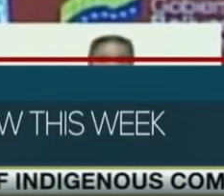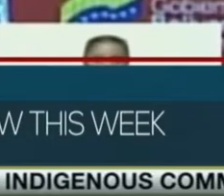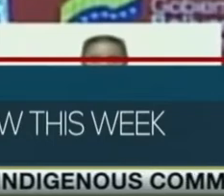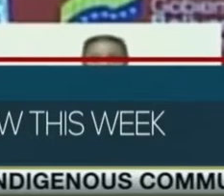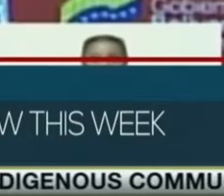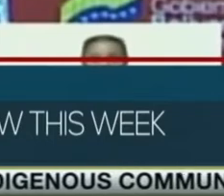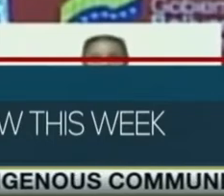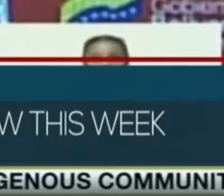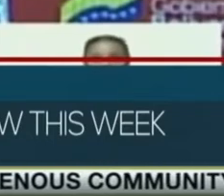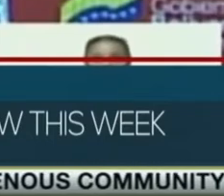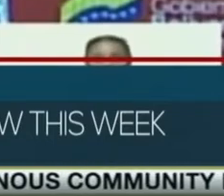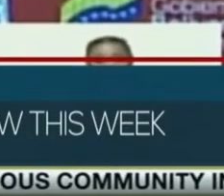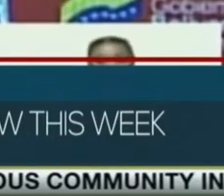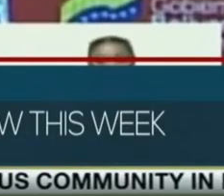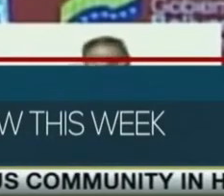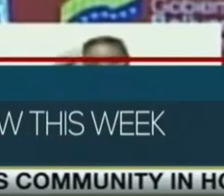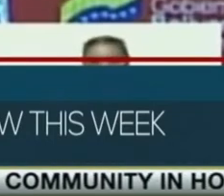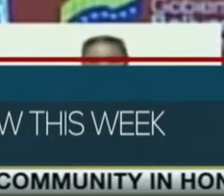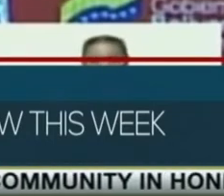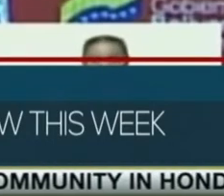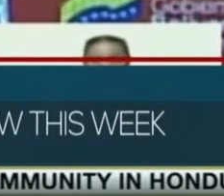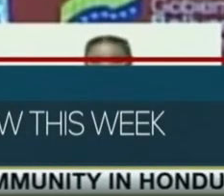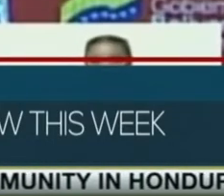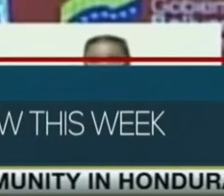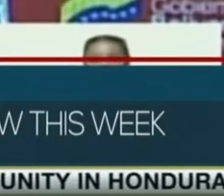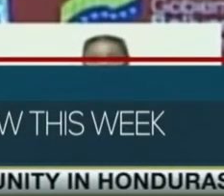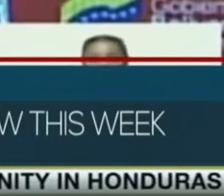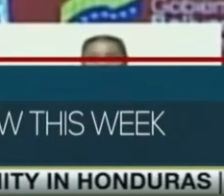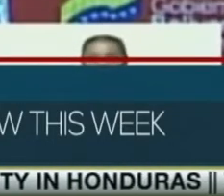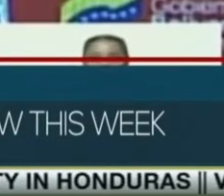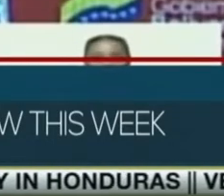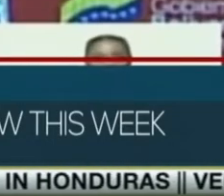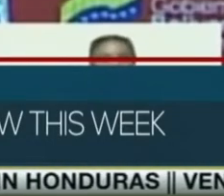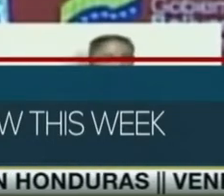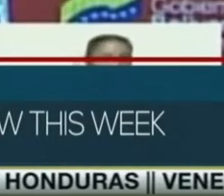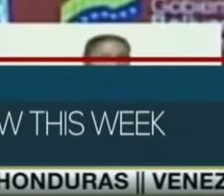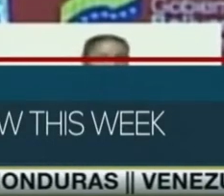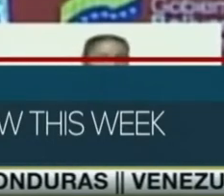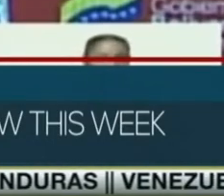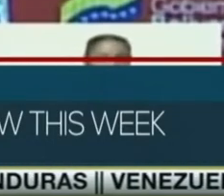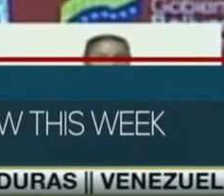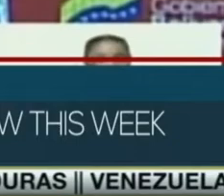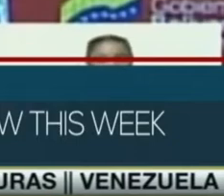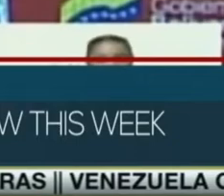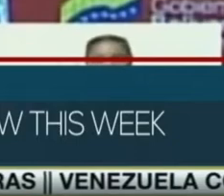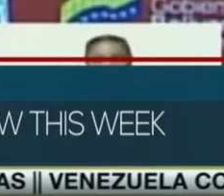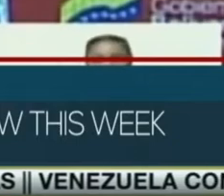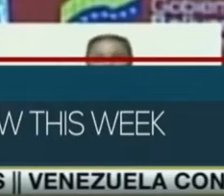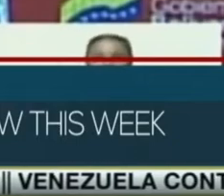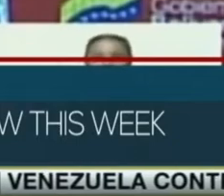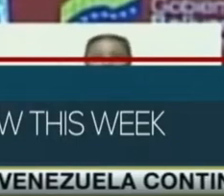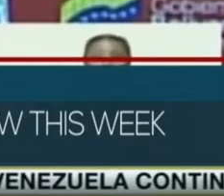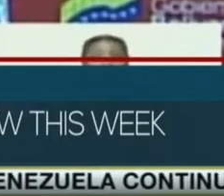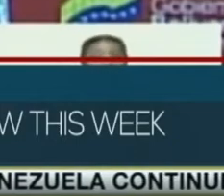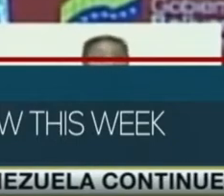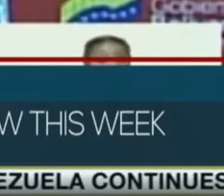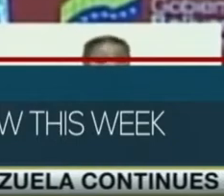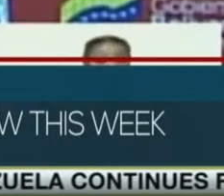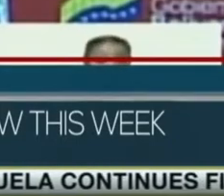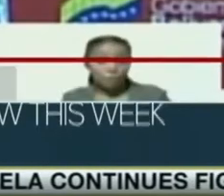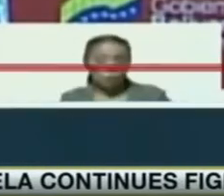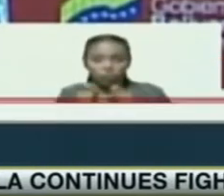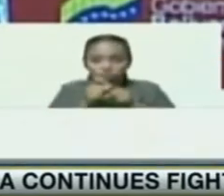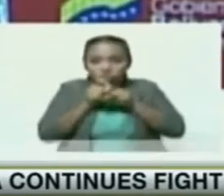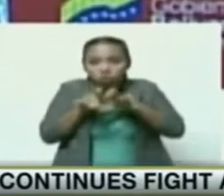speak of this week, it has struck a hard blow to mafias and criminal gangs, killing several delinquents and capturing others. Gangs in